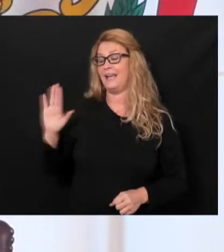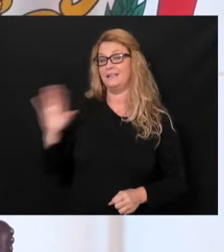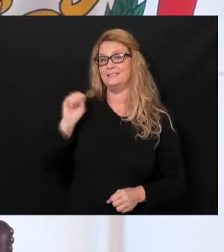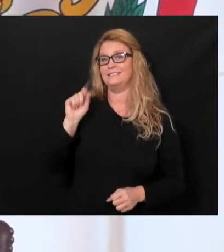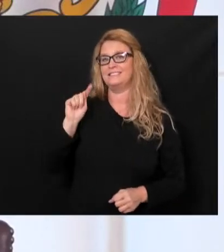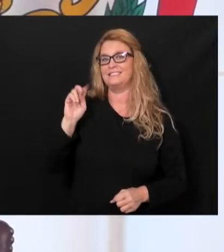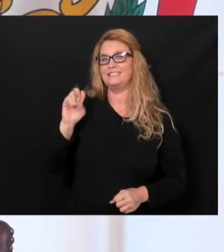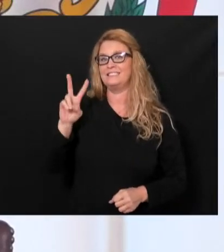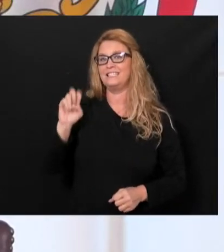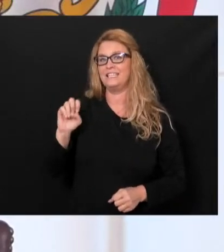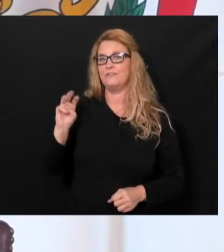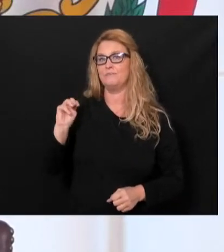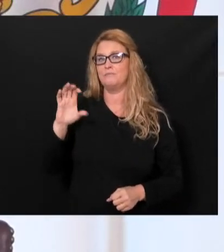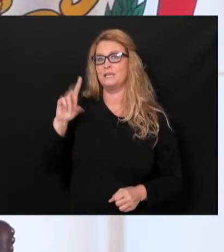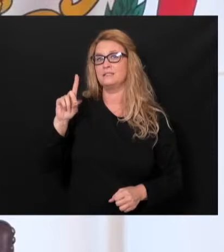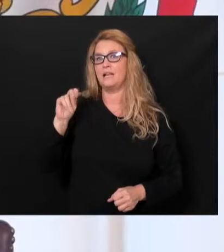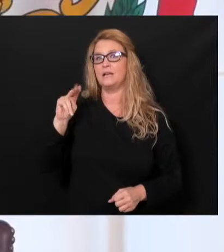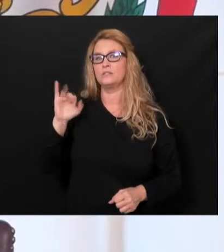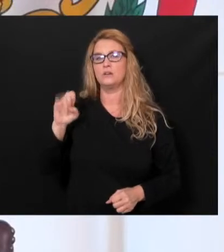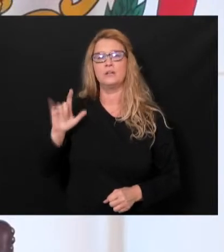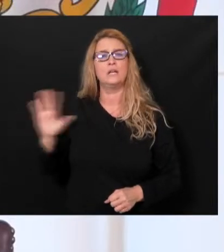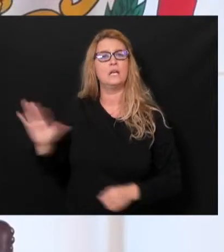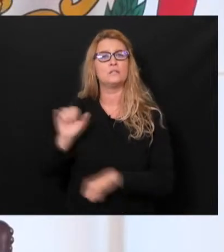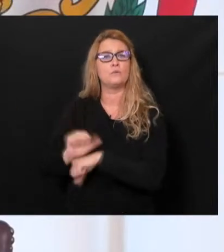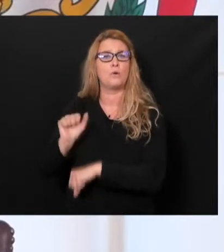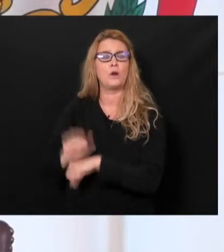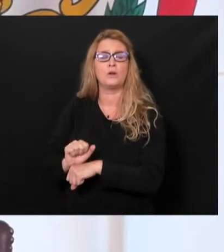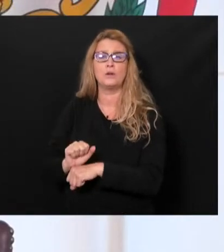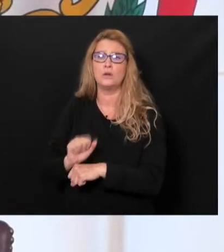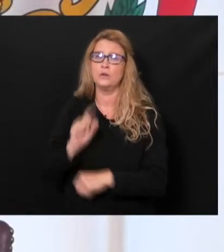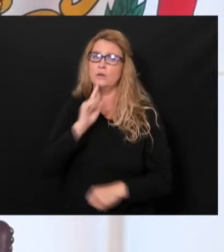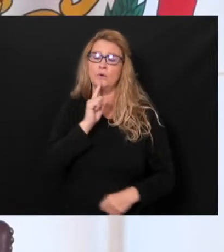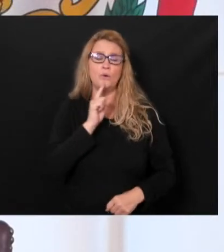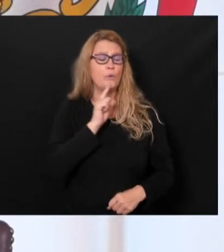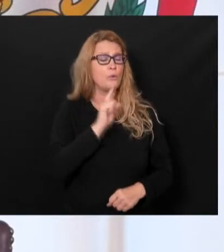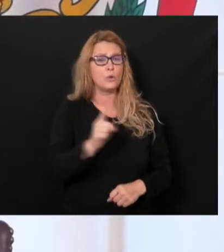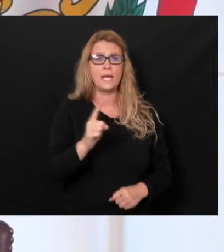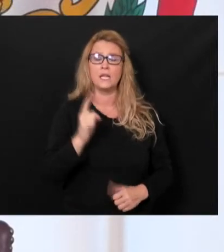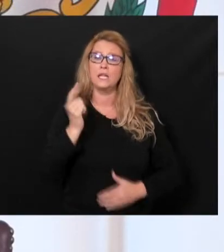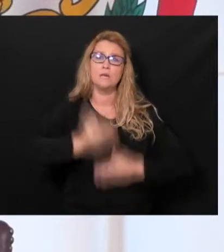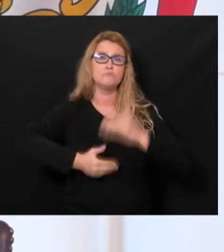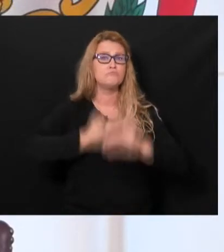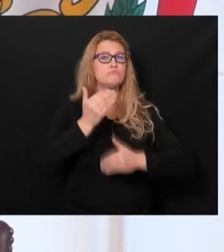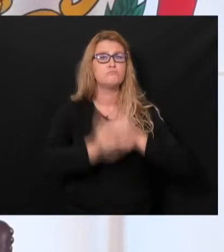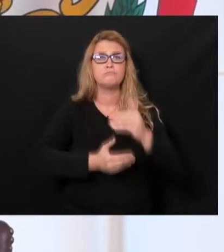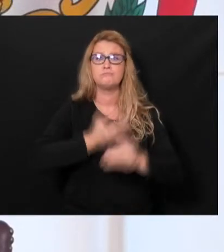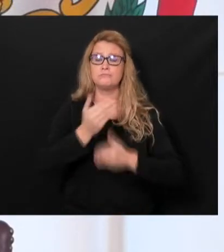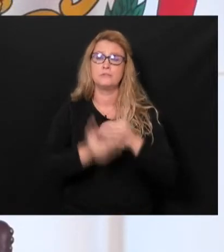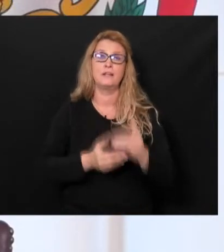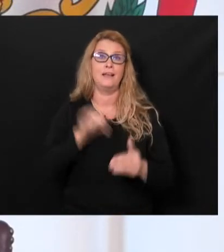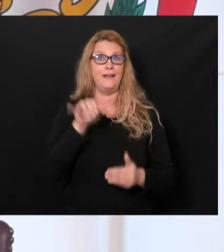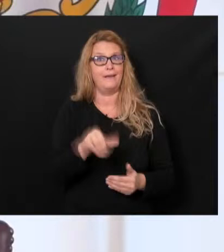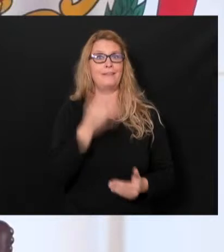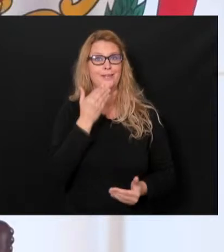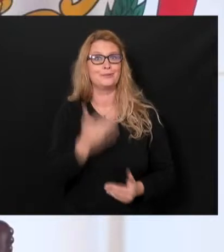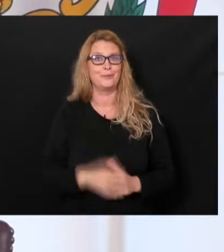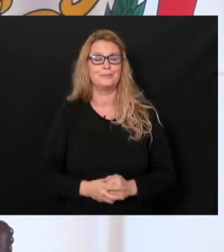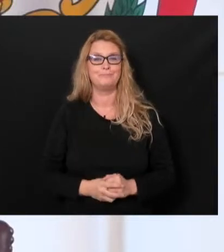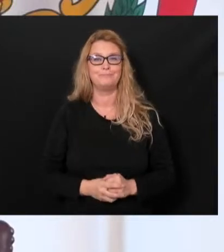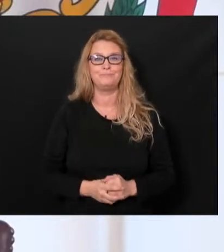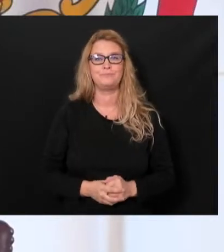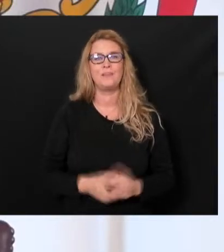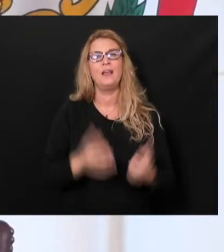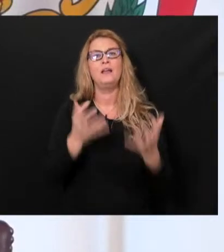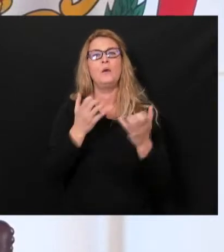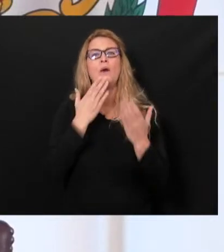doing. It's really, we are moving the needle, and that's really good. And I want to thank